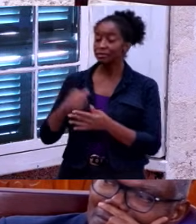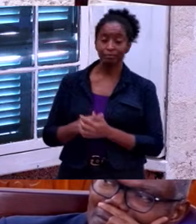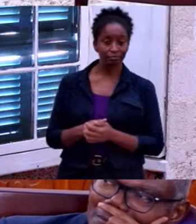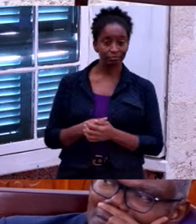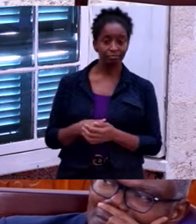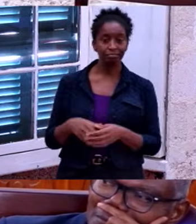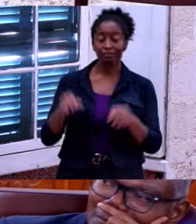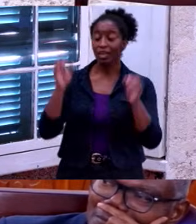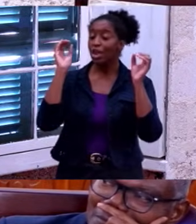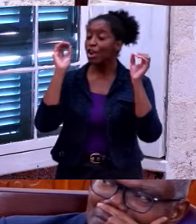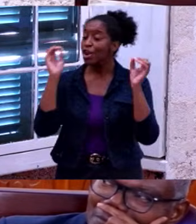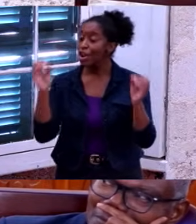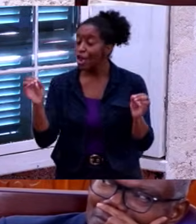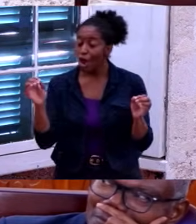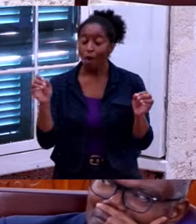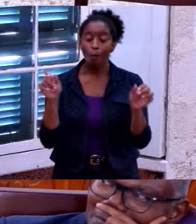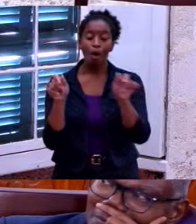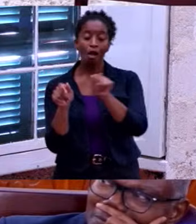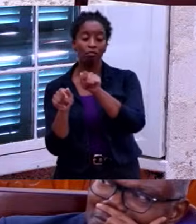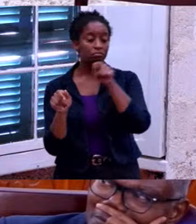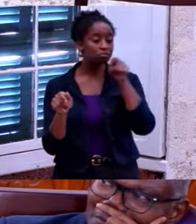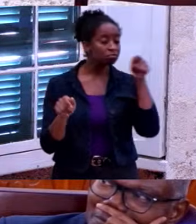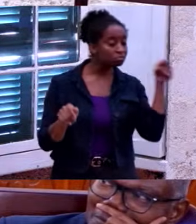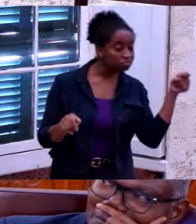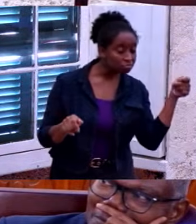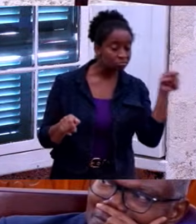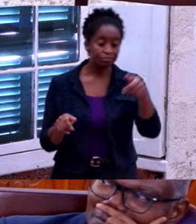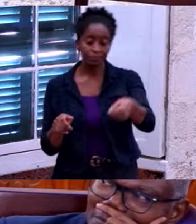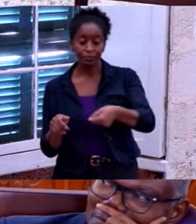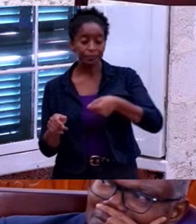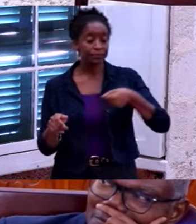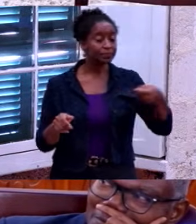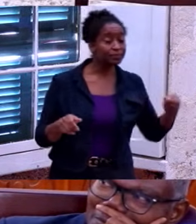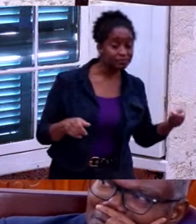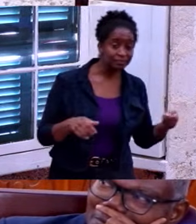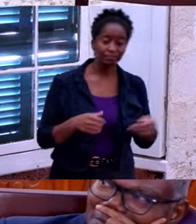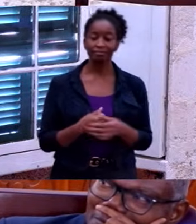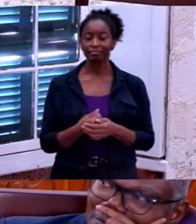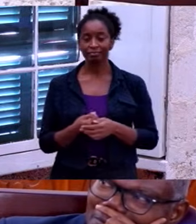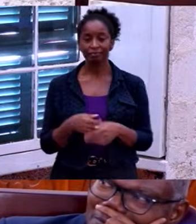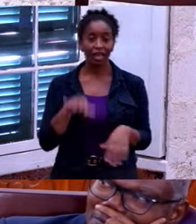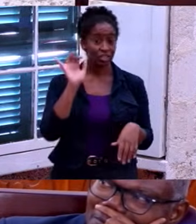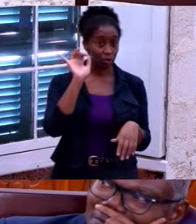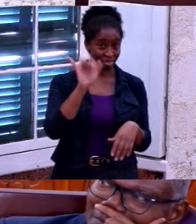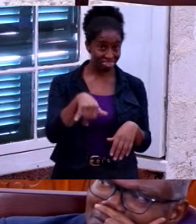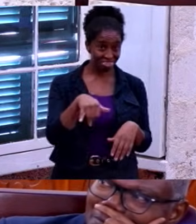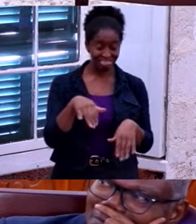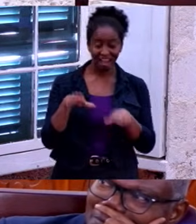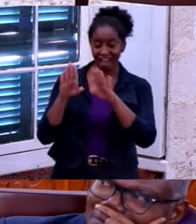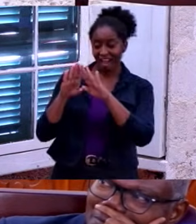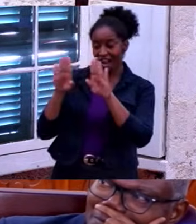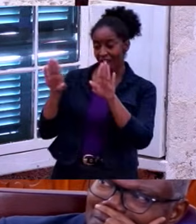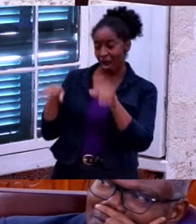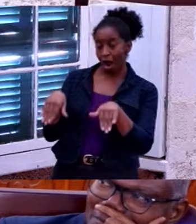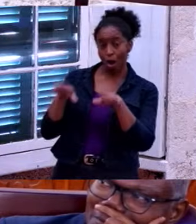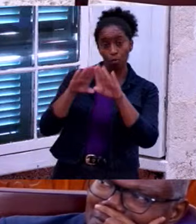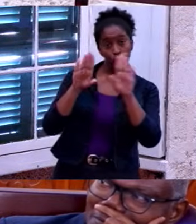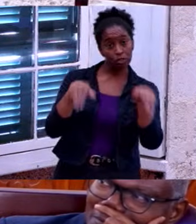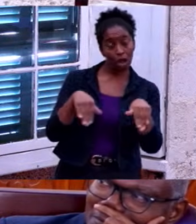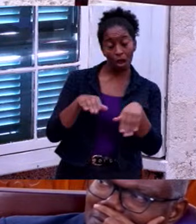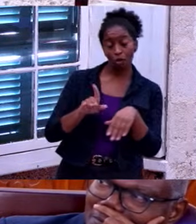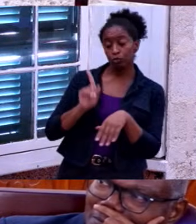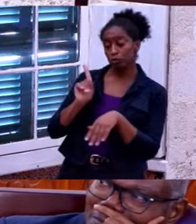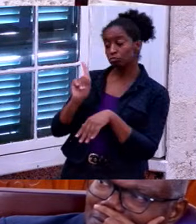at all, at all. So canvassing house to house really became virtually